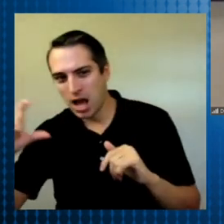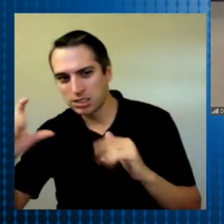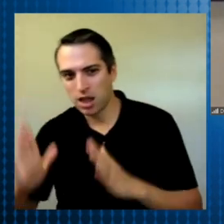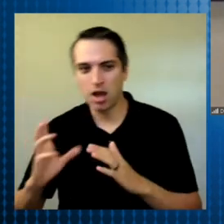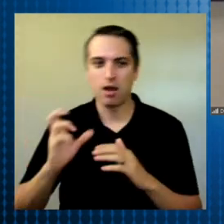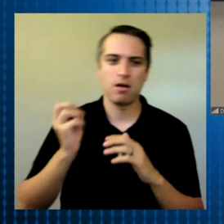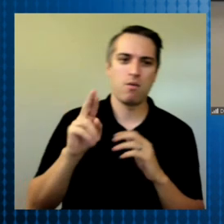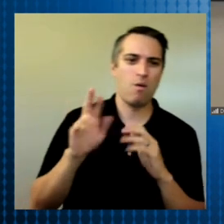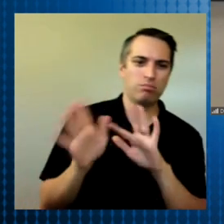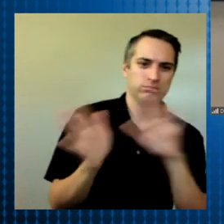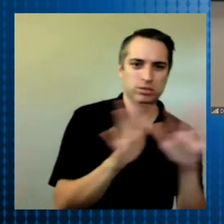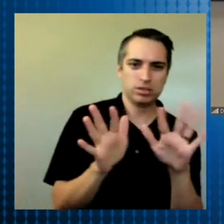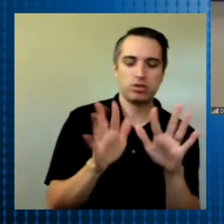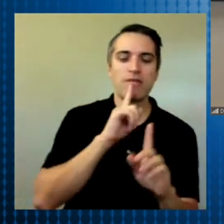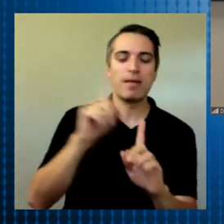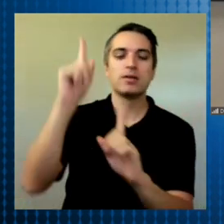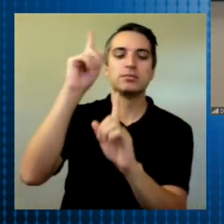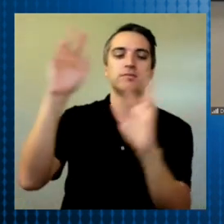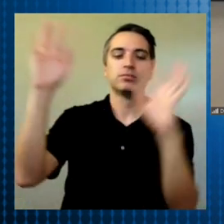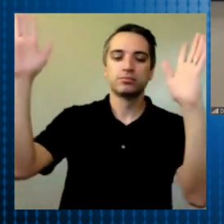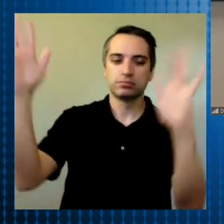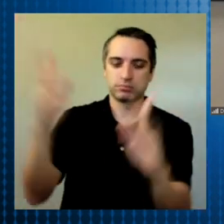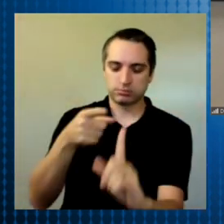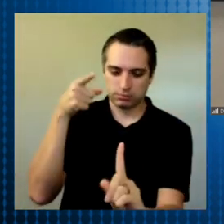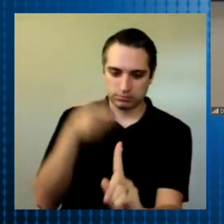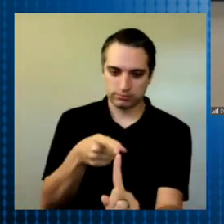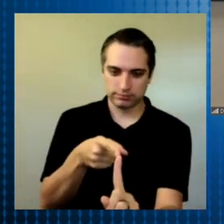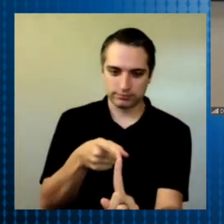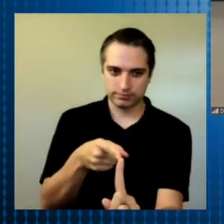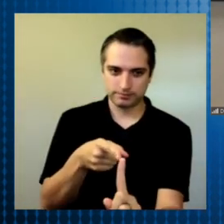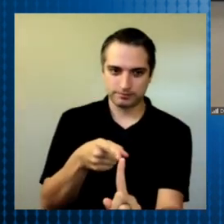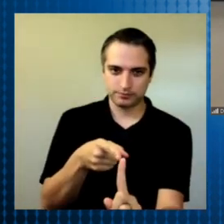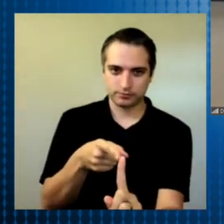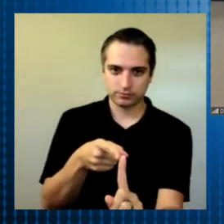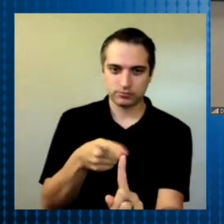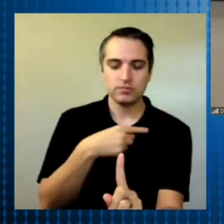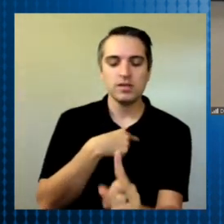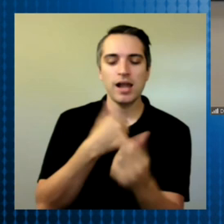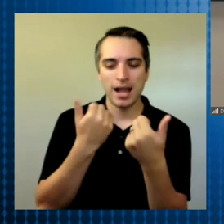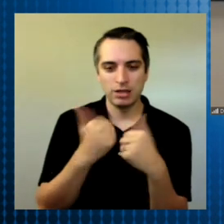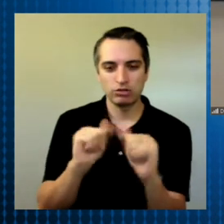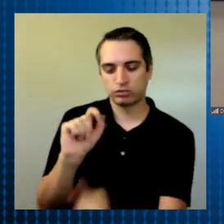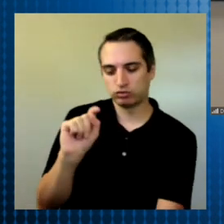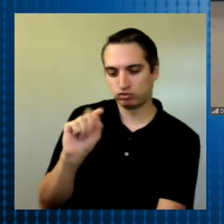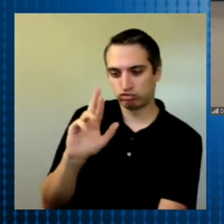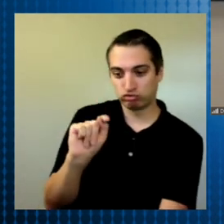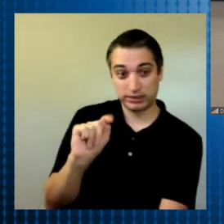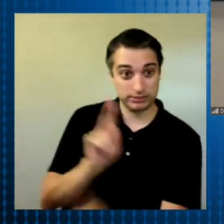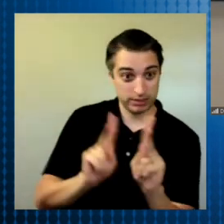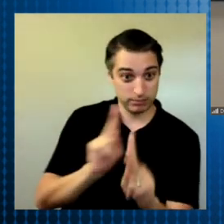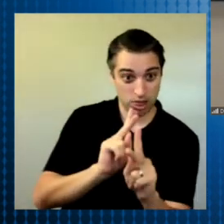me, it boils down to something very simple. I try to treat people the way that I want